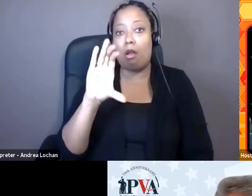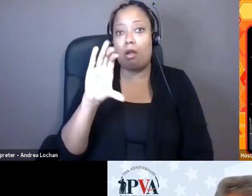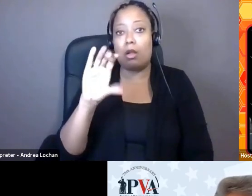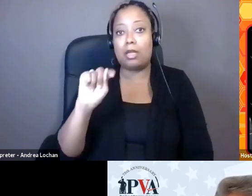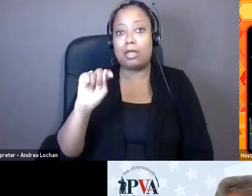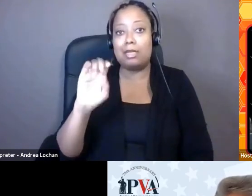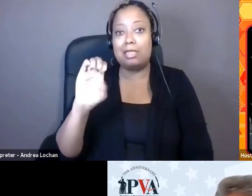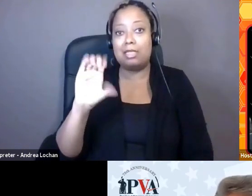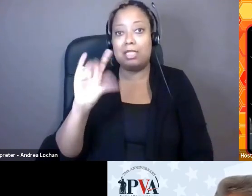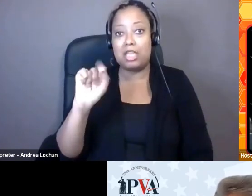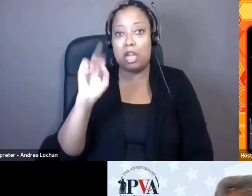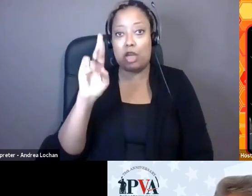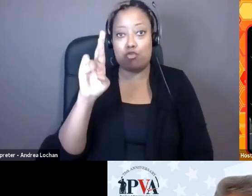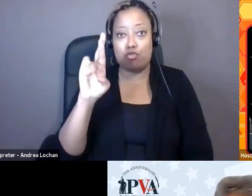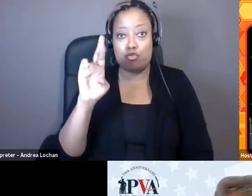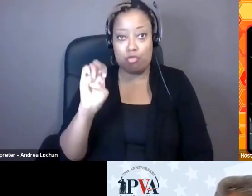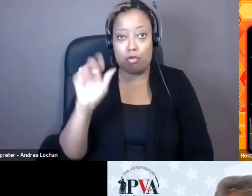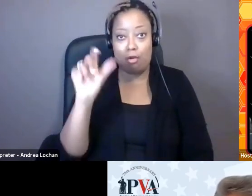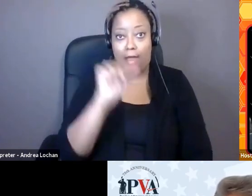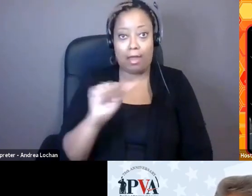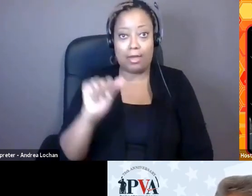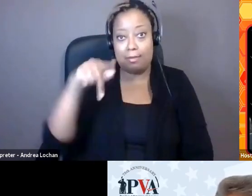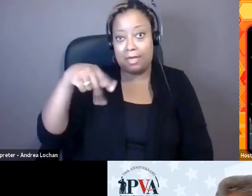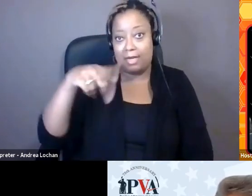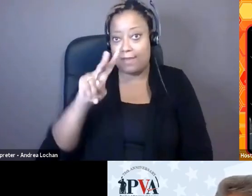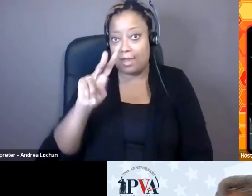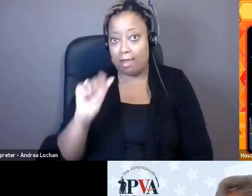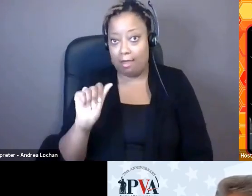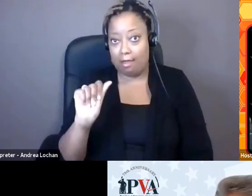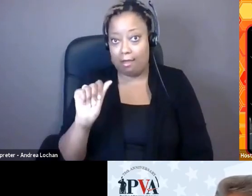at pva.org.